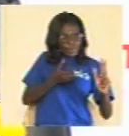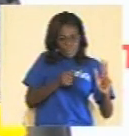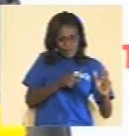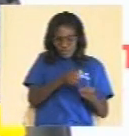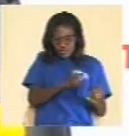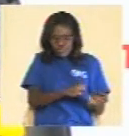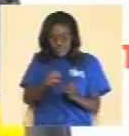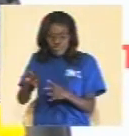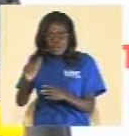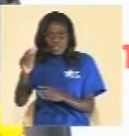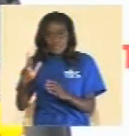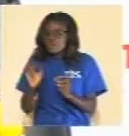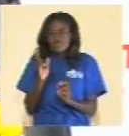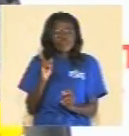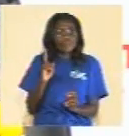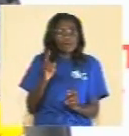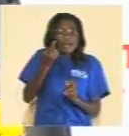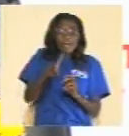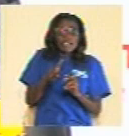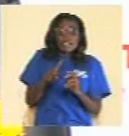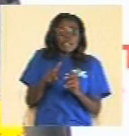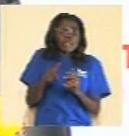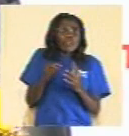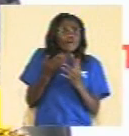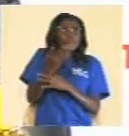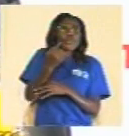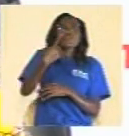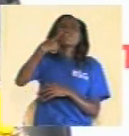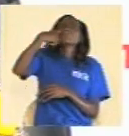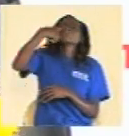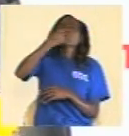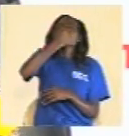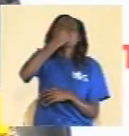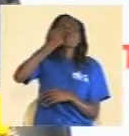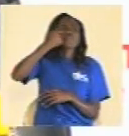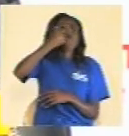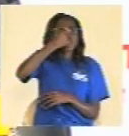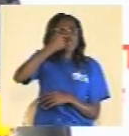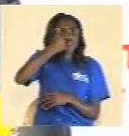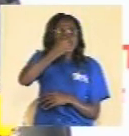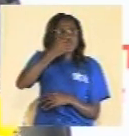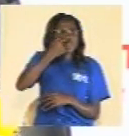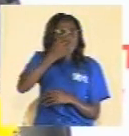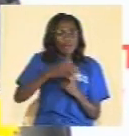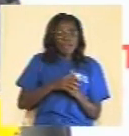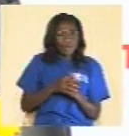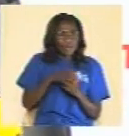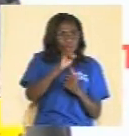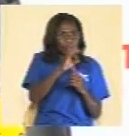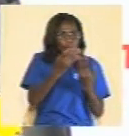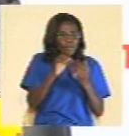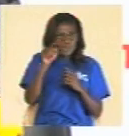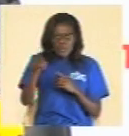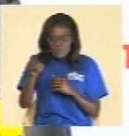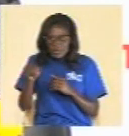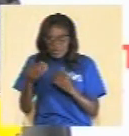droplets that you usually get in the nose. And now, when someone coughs or they sneeze, and you are in